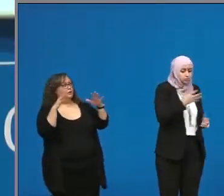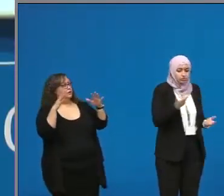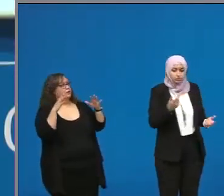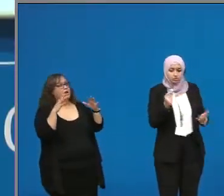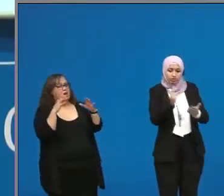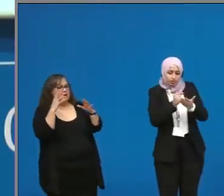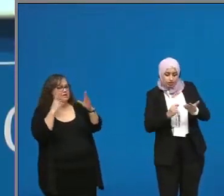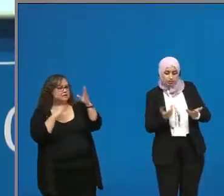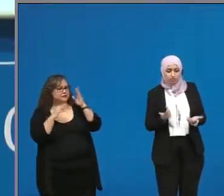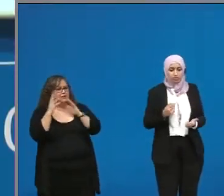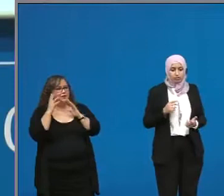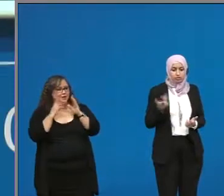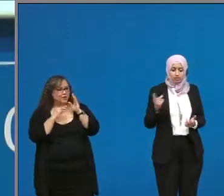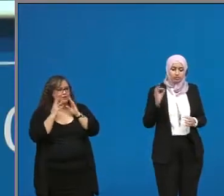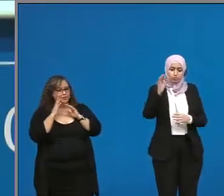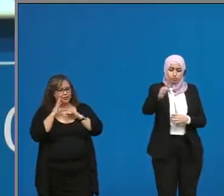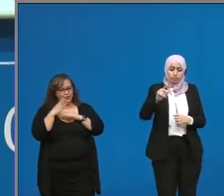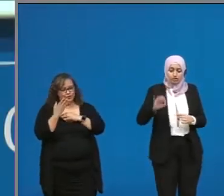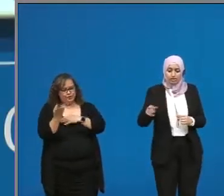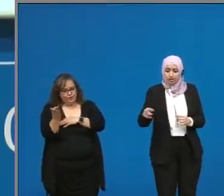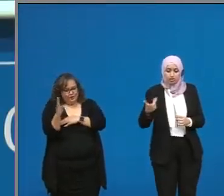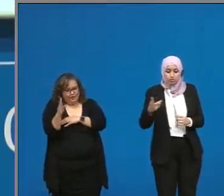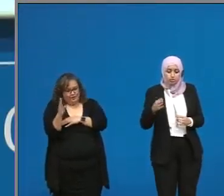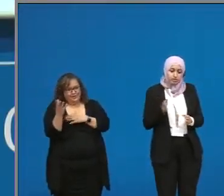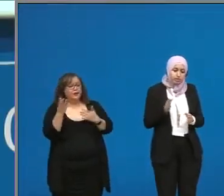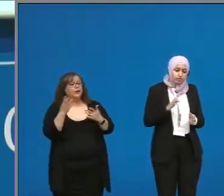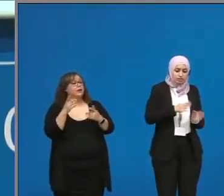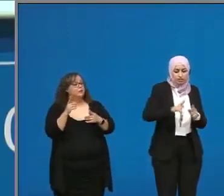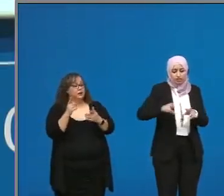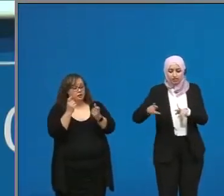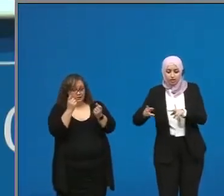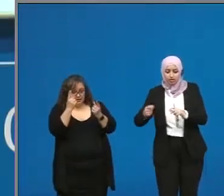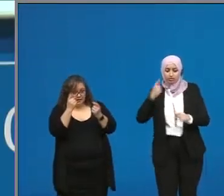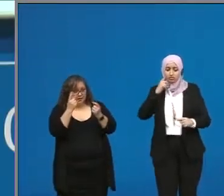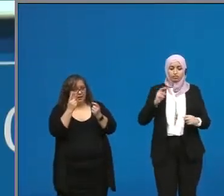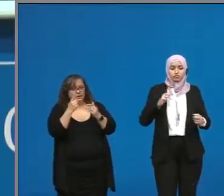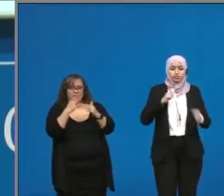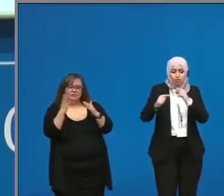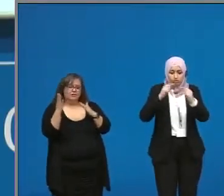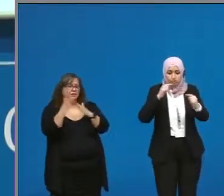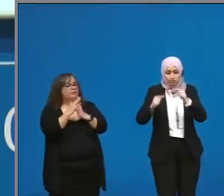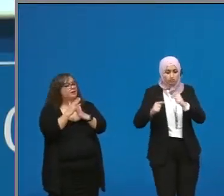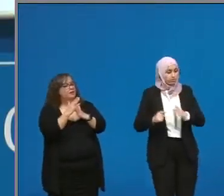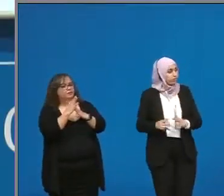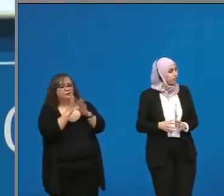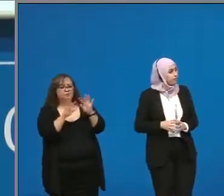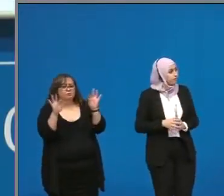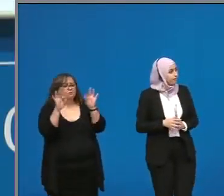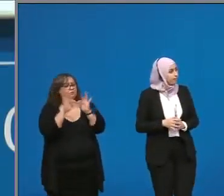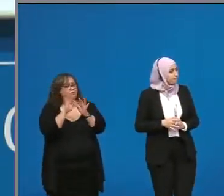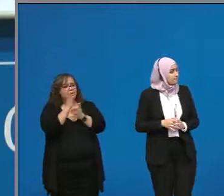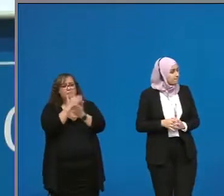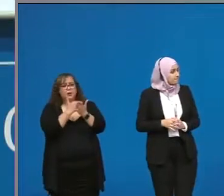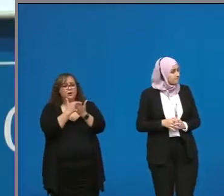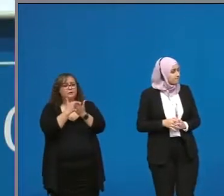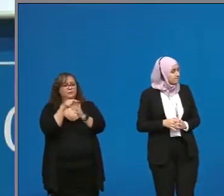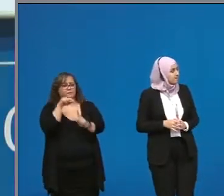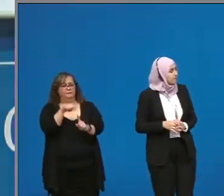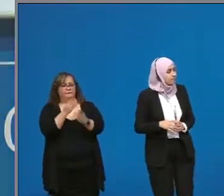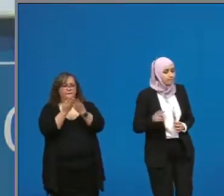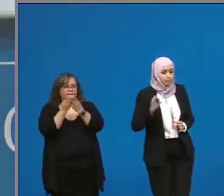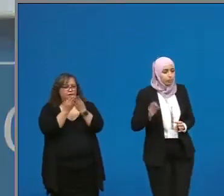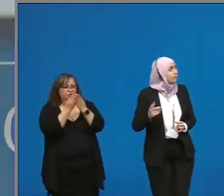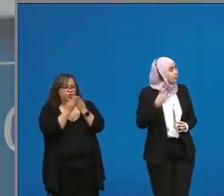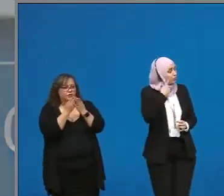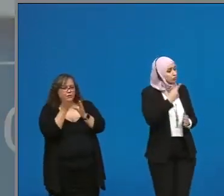earlier, but I think we have to just be very clear that they are the most important stakeholders in this, because what we do when we listen to them is we